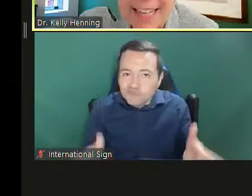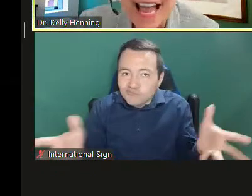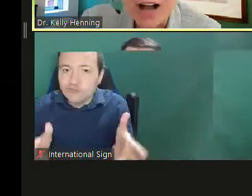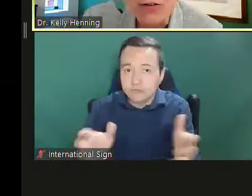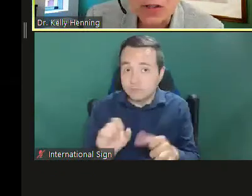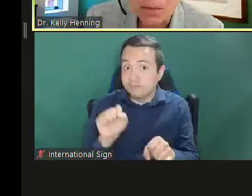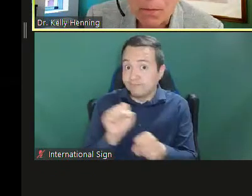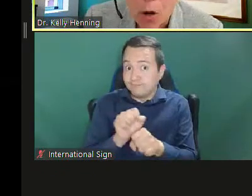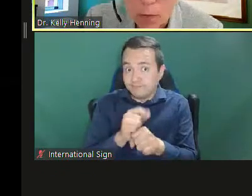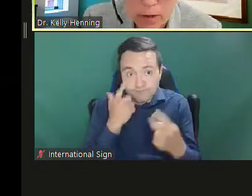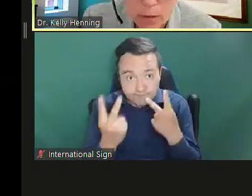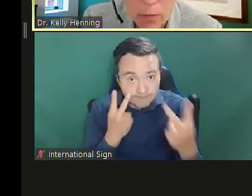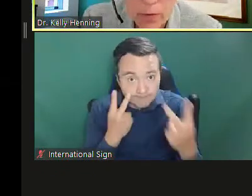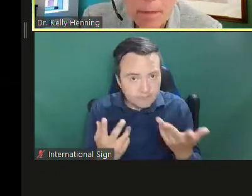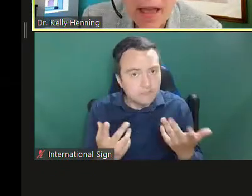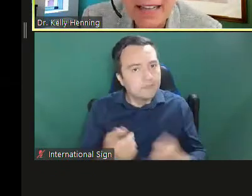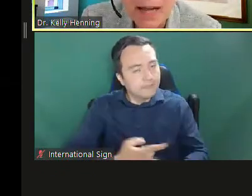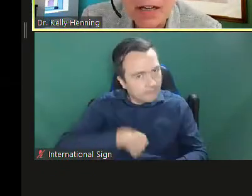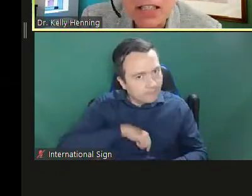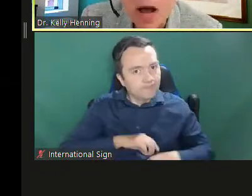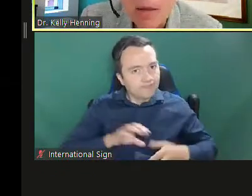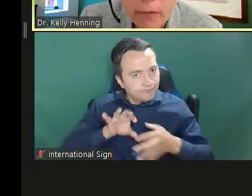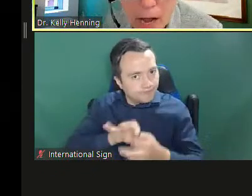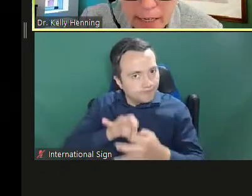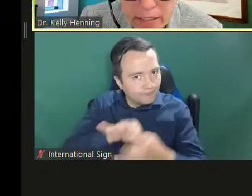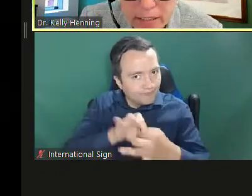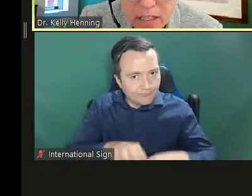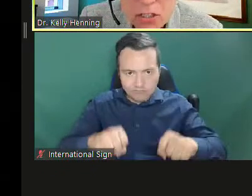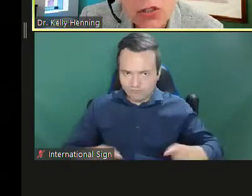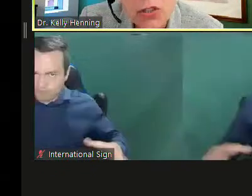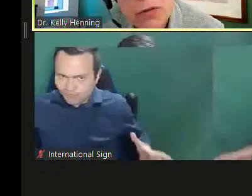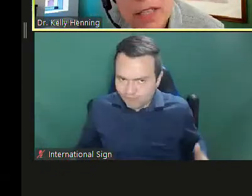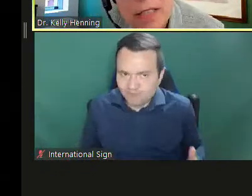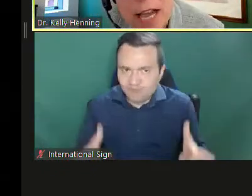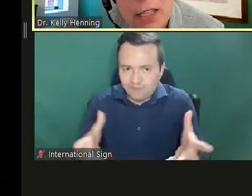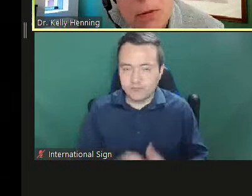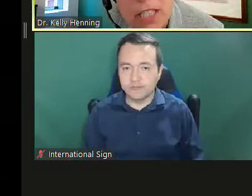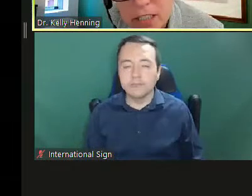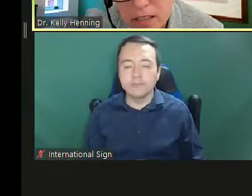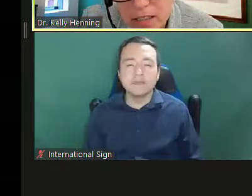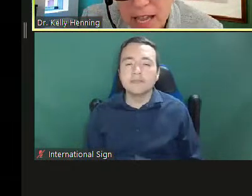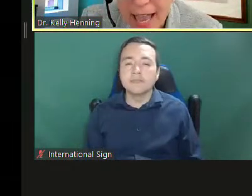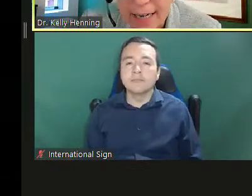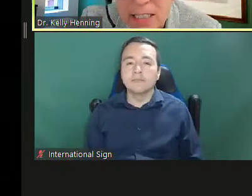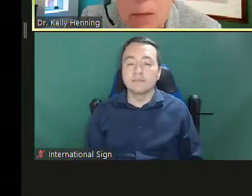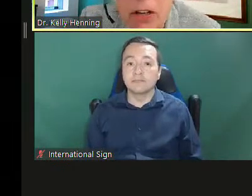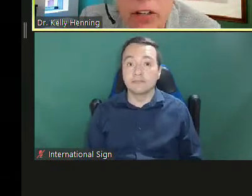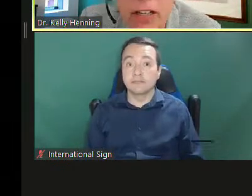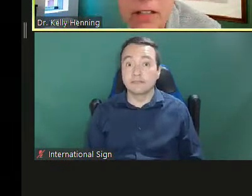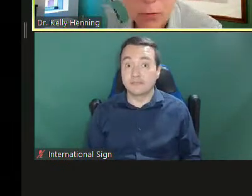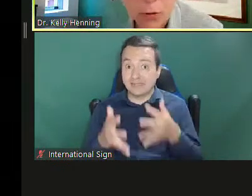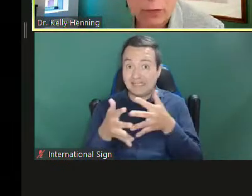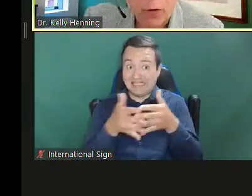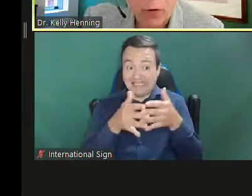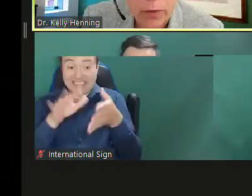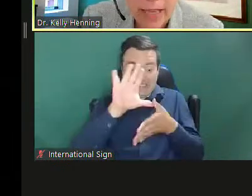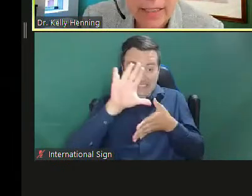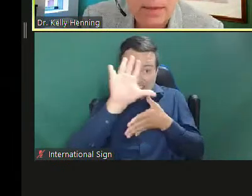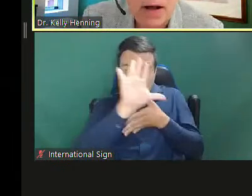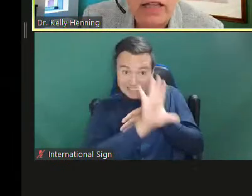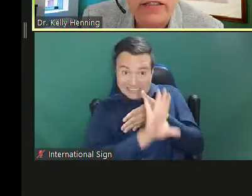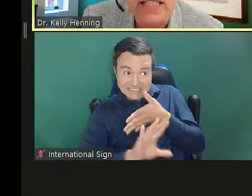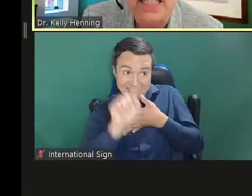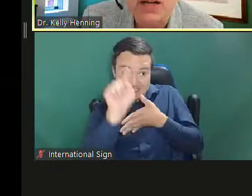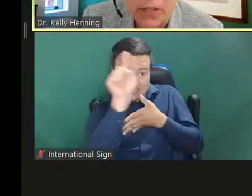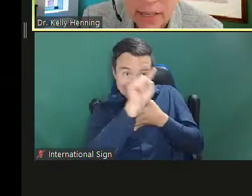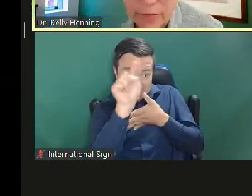prevention, and now is the moment, with the pandemic top of mind, to use this expertise and experience to push forward with